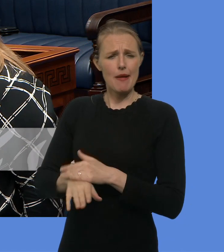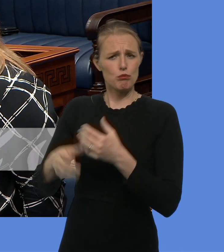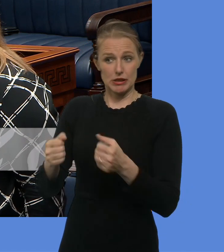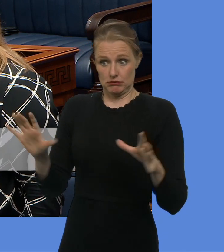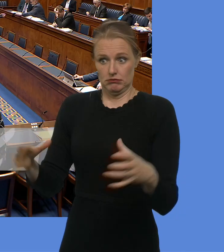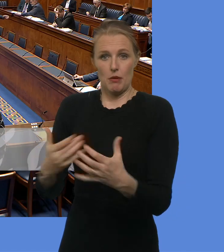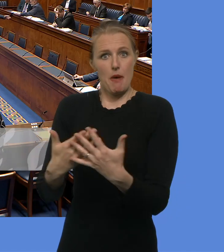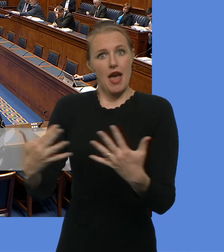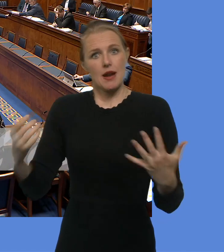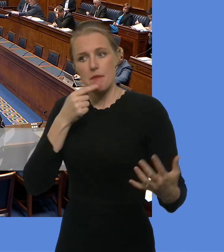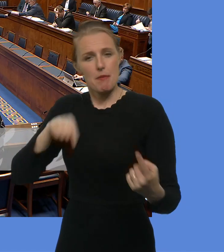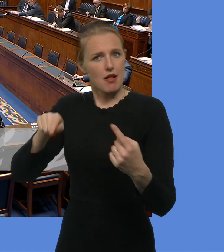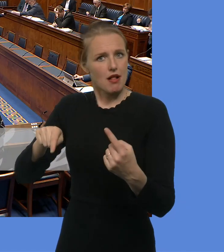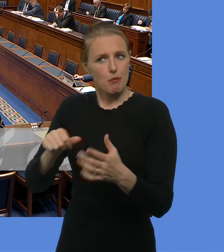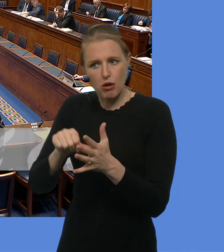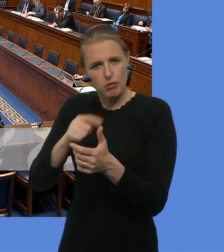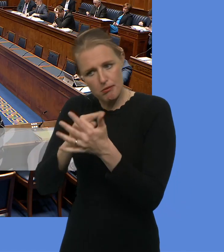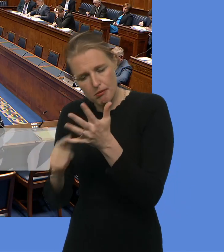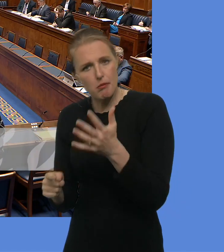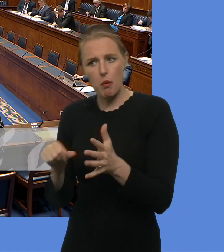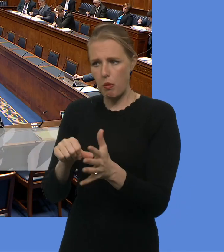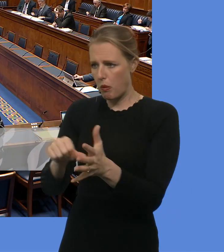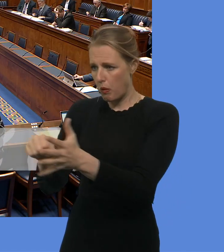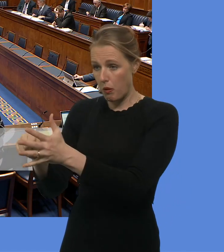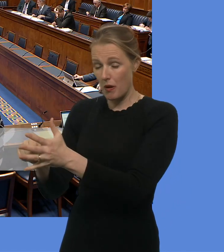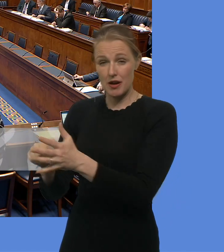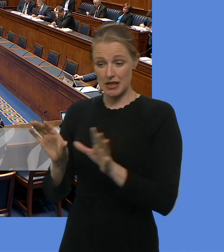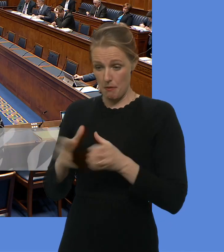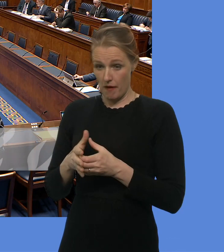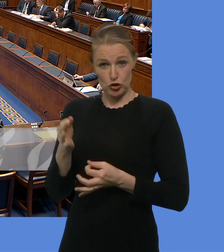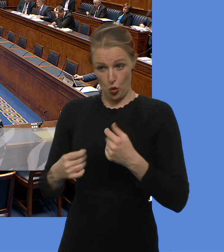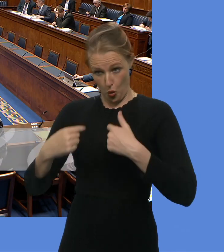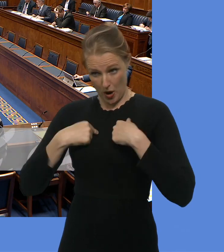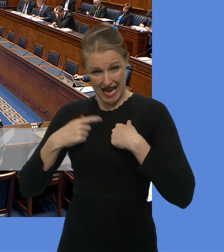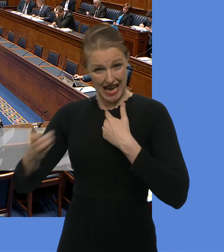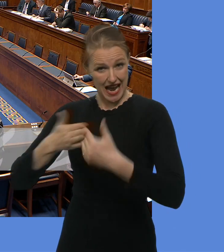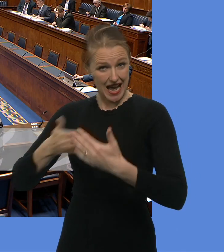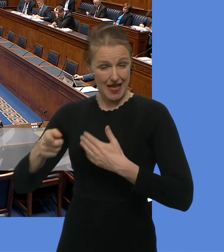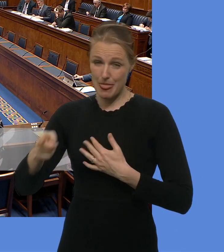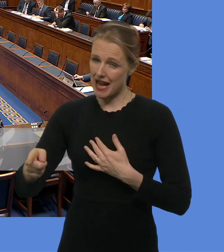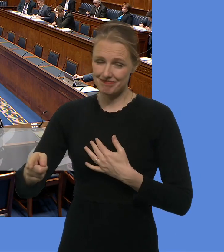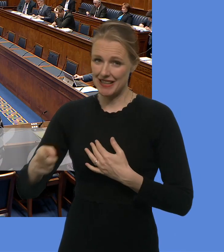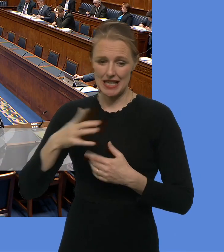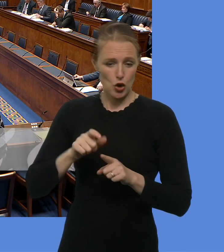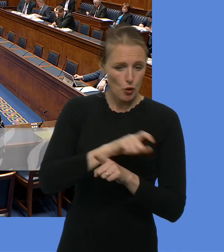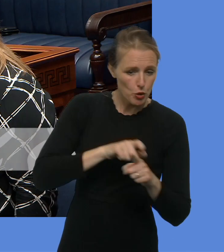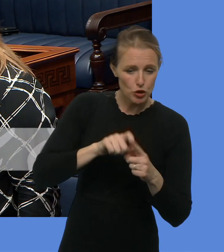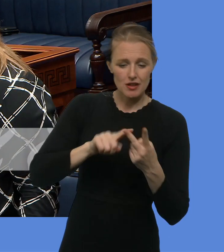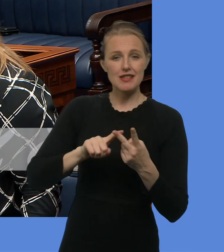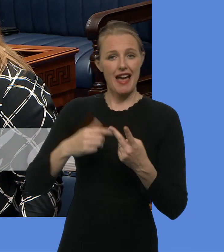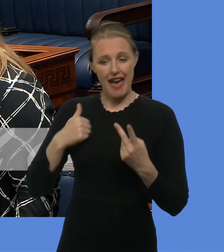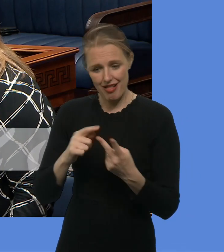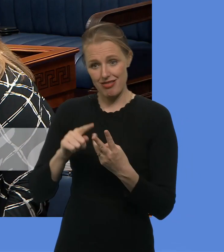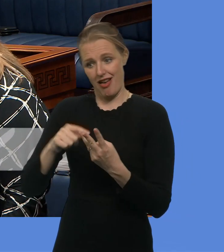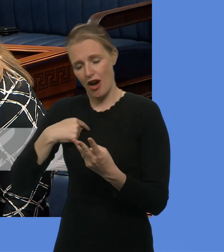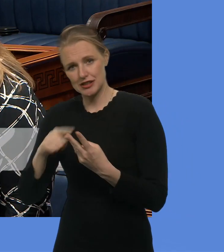population. That is not something that the Department of Justice itself can resolve. It is something that the Department of Health, the Department for Communities and indeed other ministers